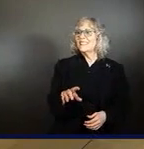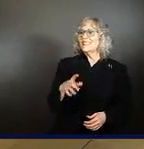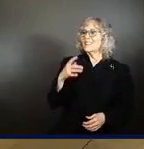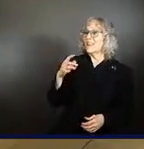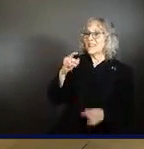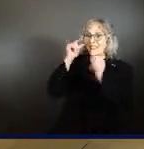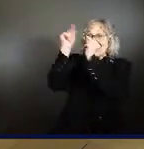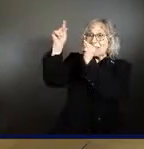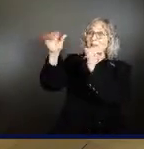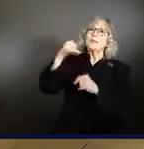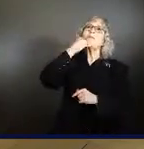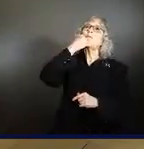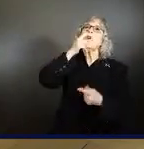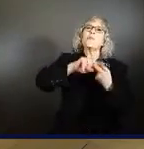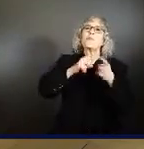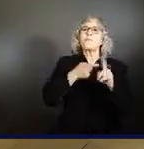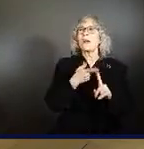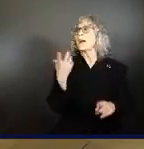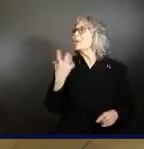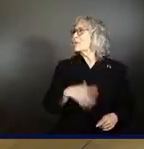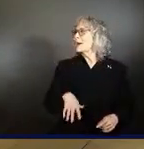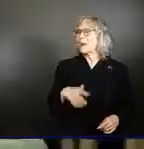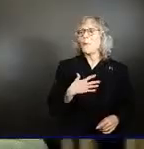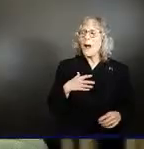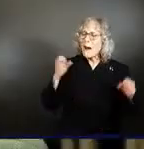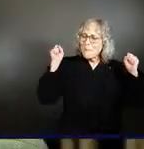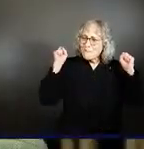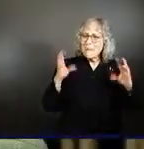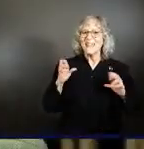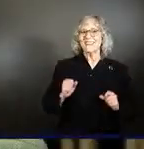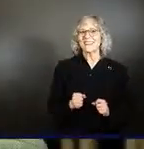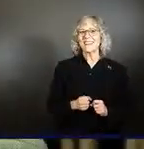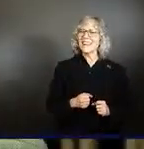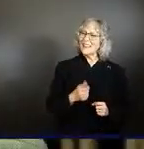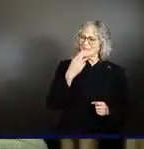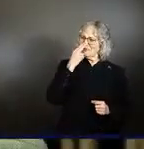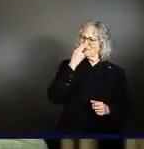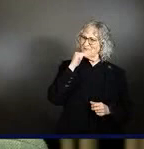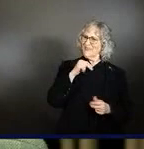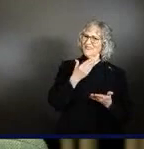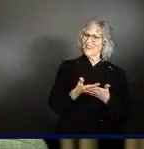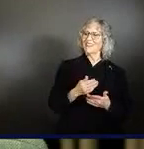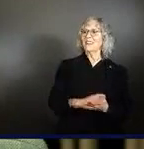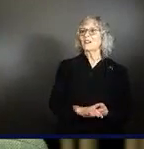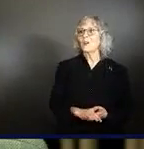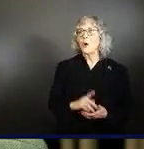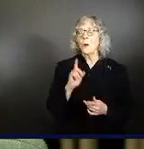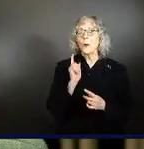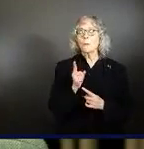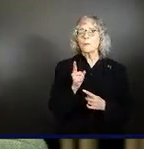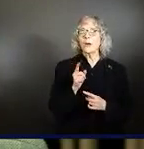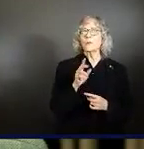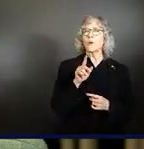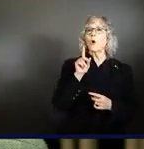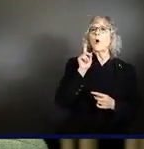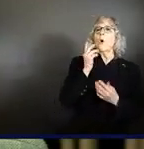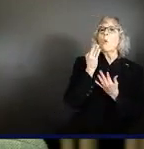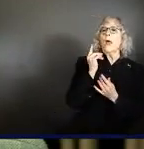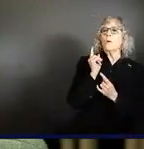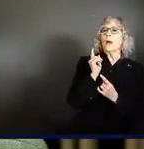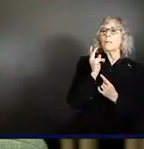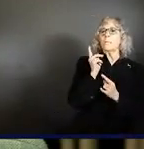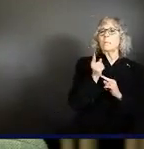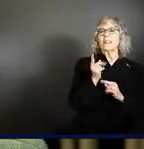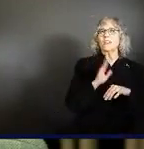friend, and oh my gosh, that's amazing. That is a fun fact. So Wait 1 Minute on Twitter asks, how do